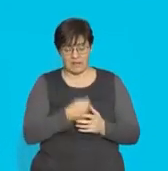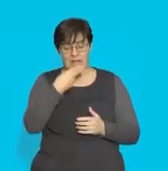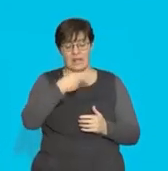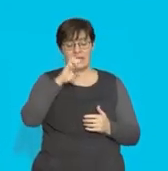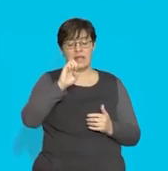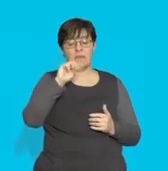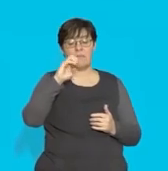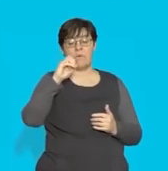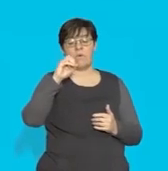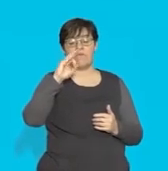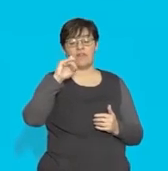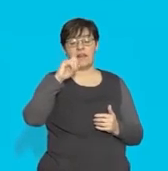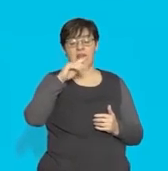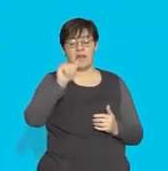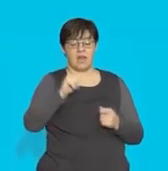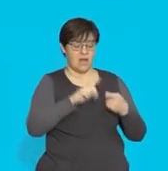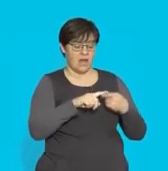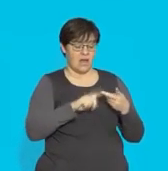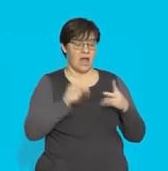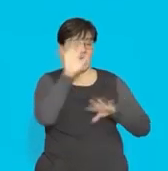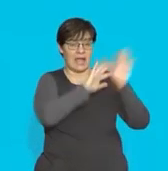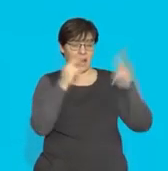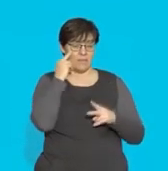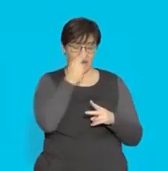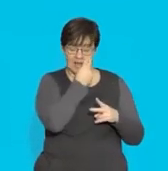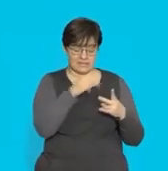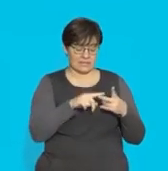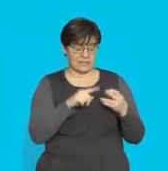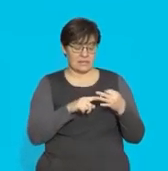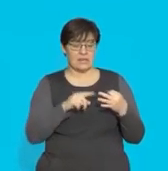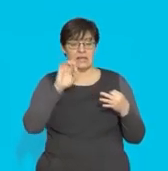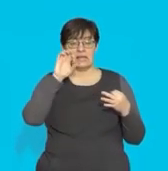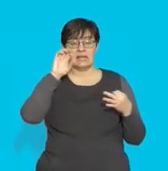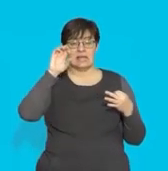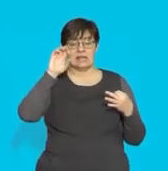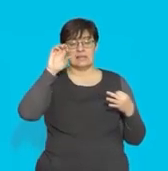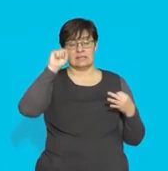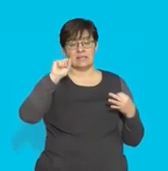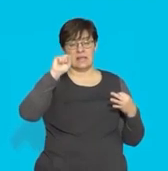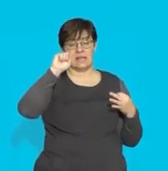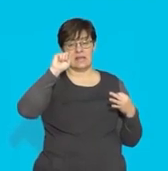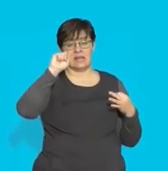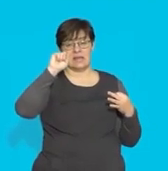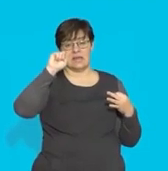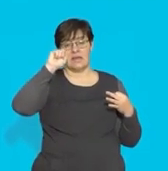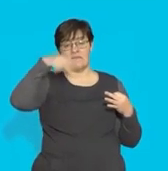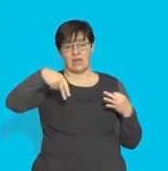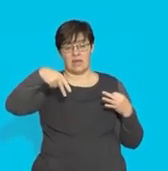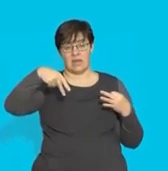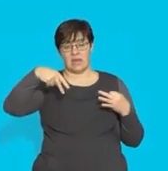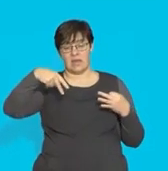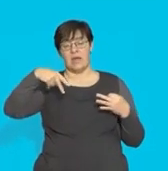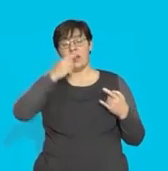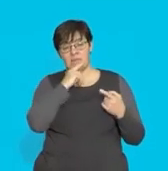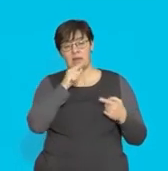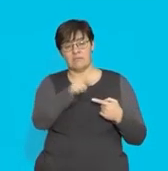hemophilia is one example. Color blindness. Cystic fibrosis is another example. So these are three